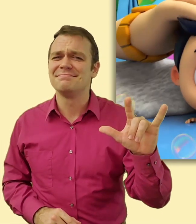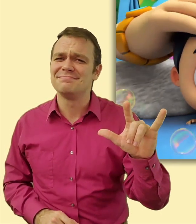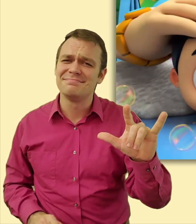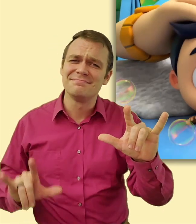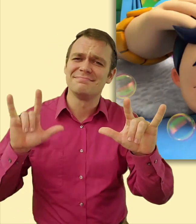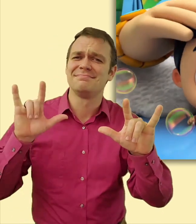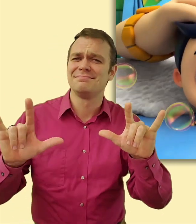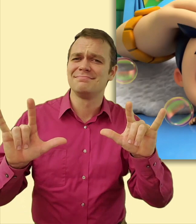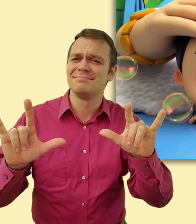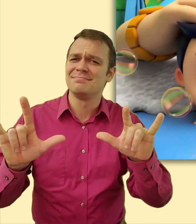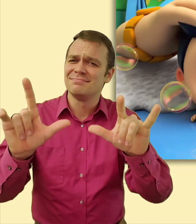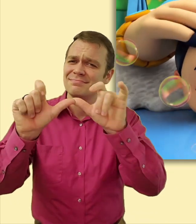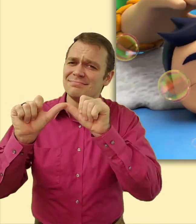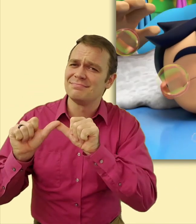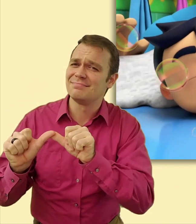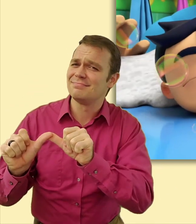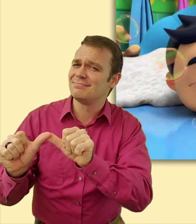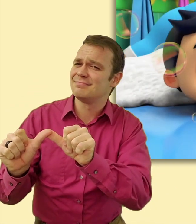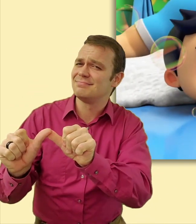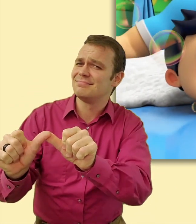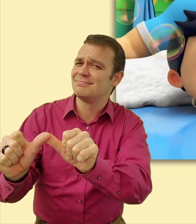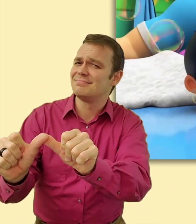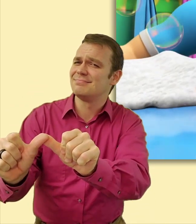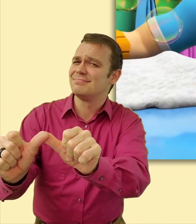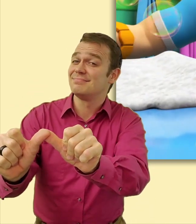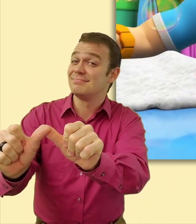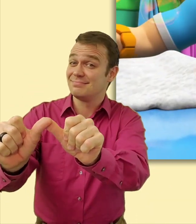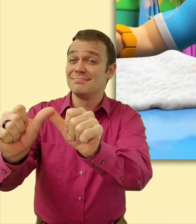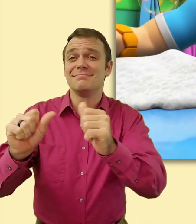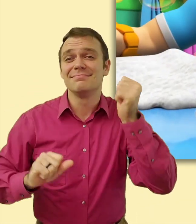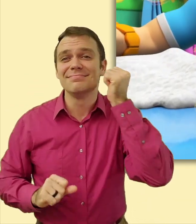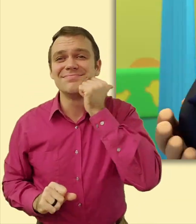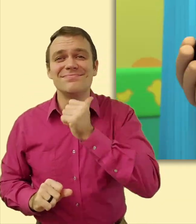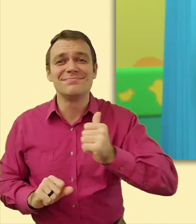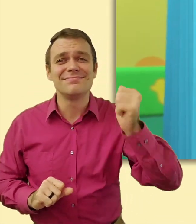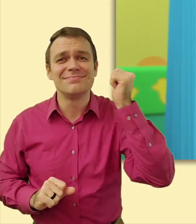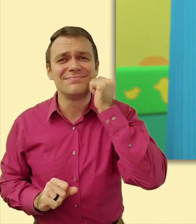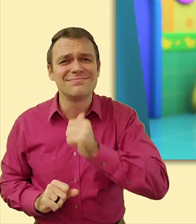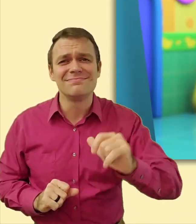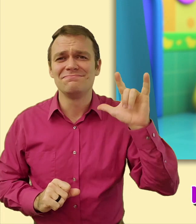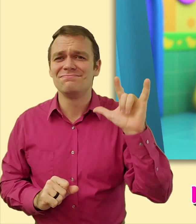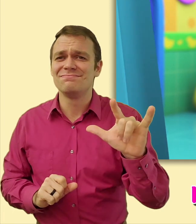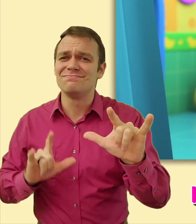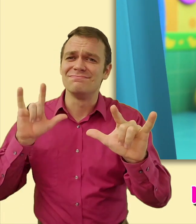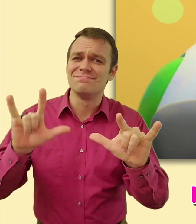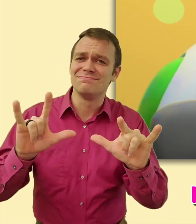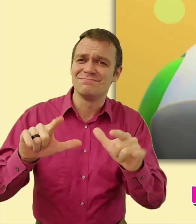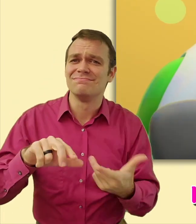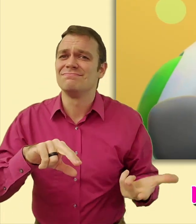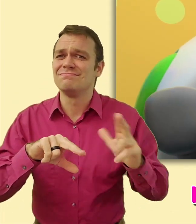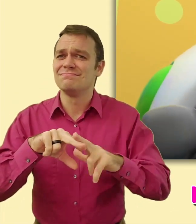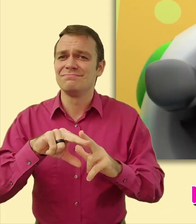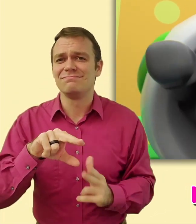I love you, this always will be true. Every single day I love